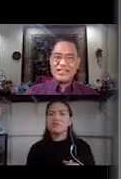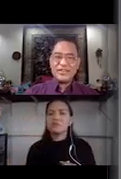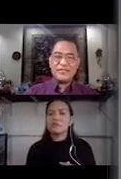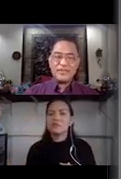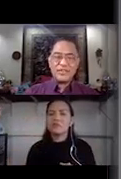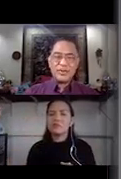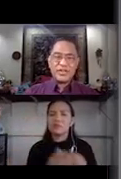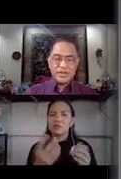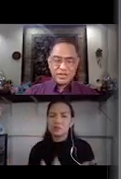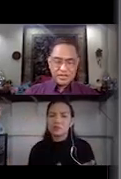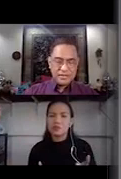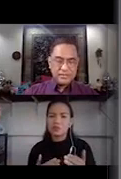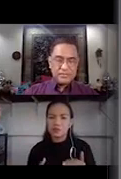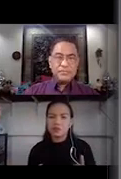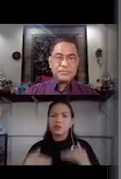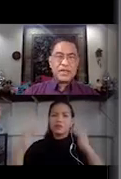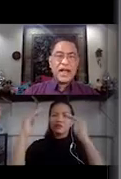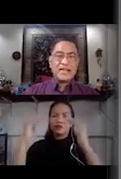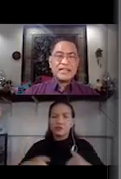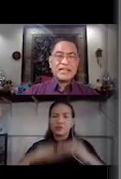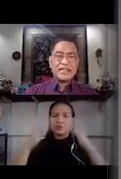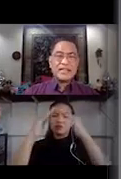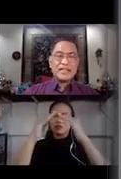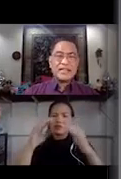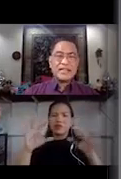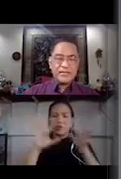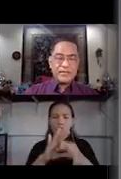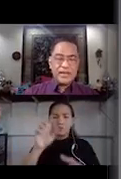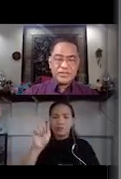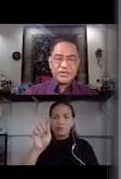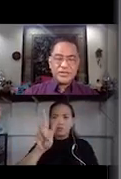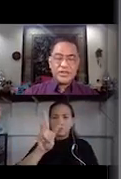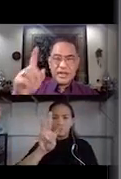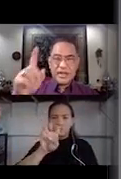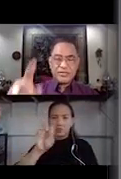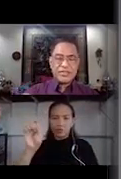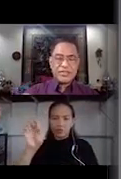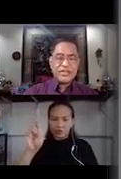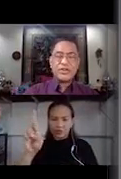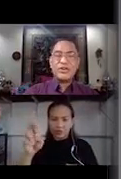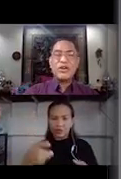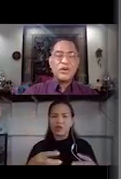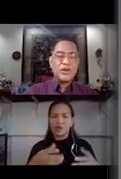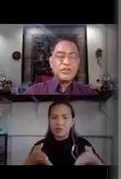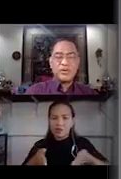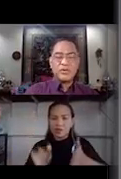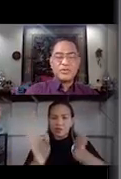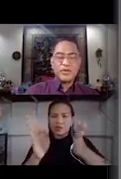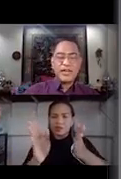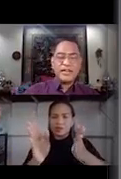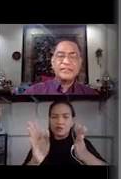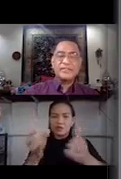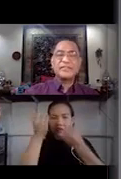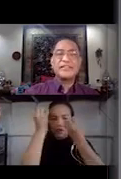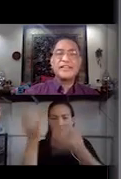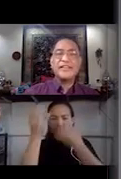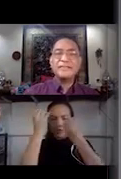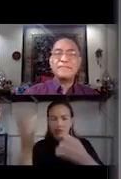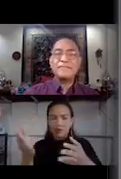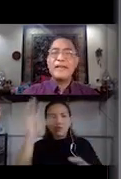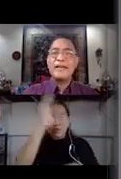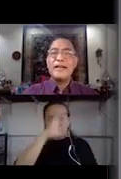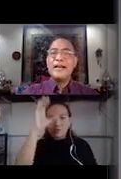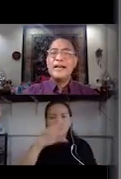rise of Twitter as a gatekeeper of information. They can now censor what you post online. Okay,